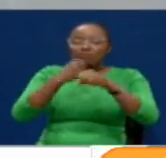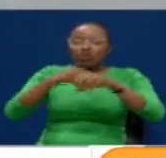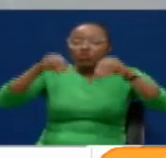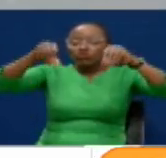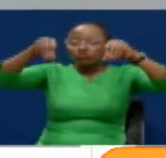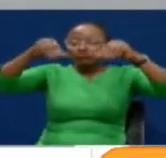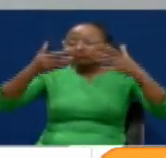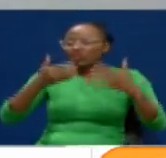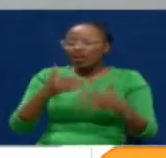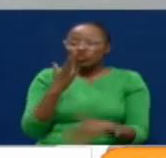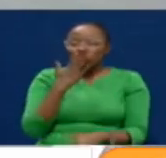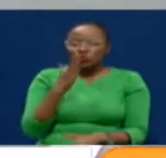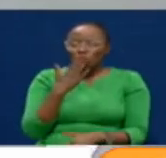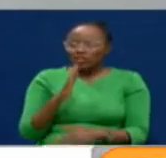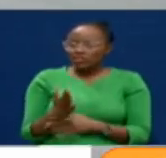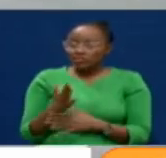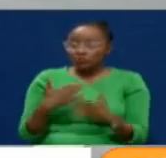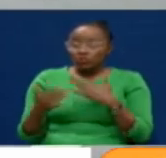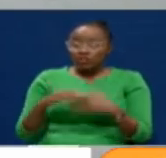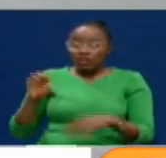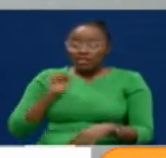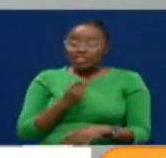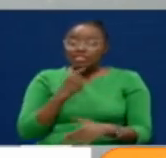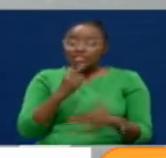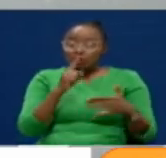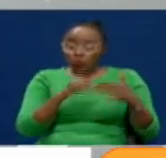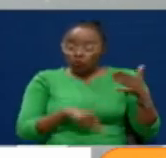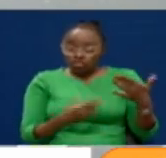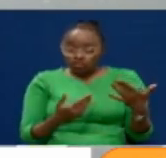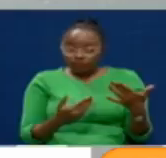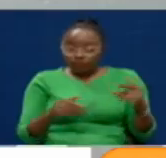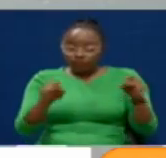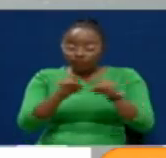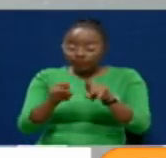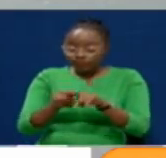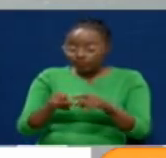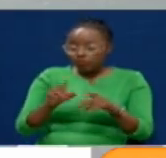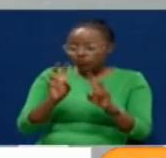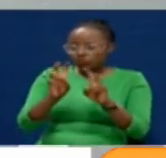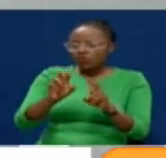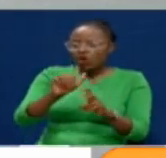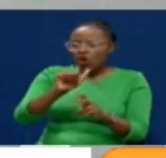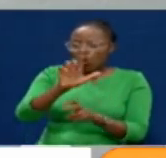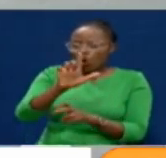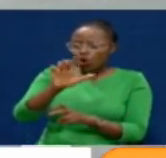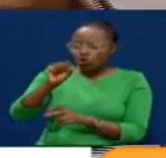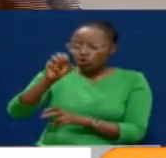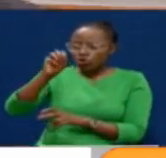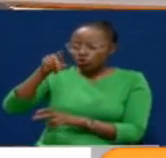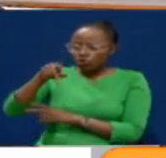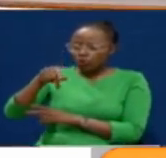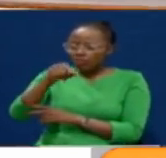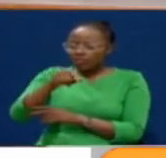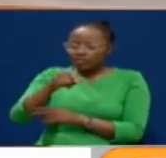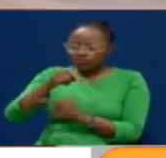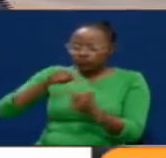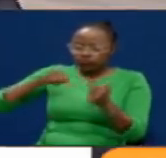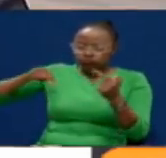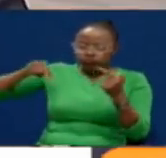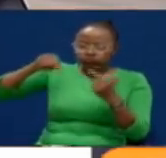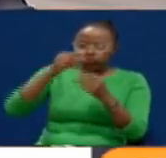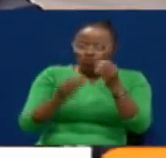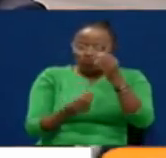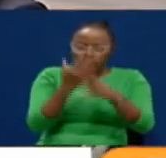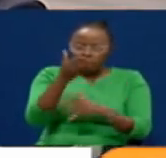Actually, you know? Jeff, what the senator is saying, look at OSOPs. Yes. Yeah. The interchange which is being created